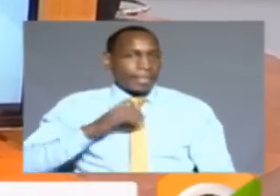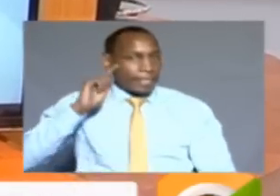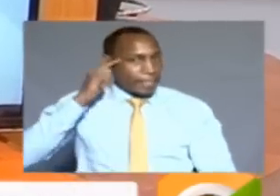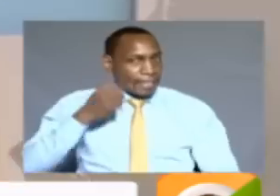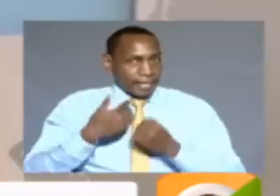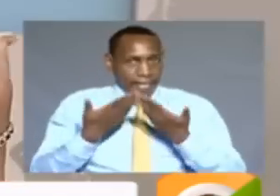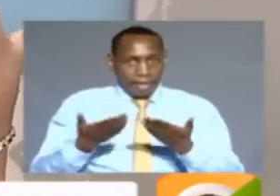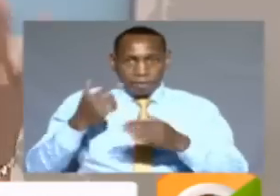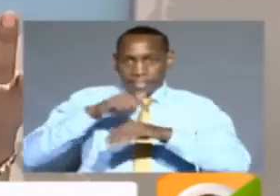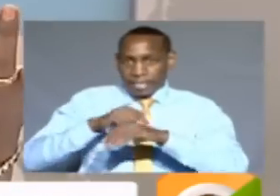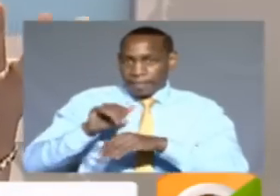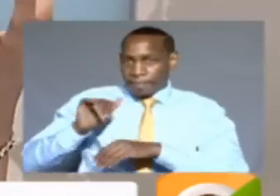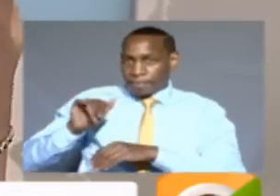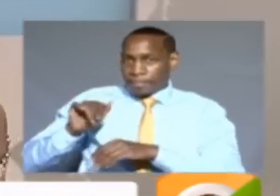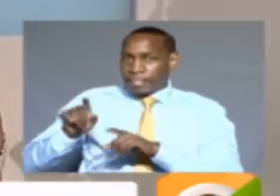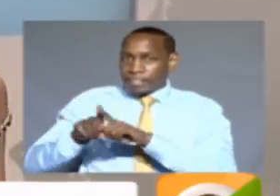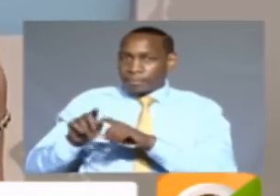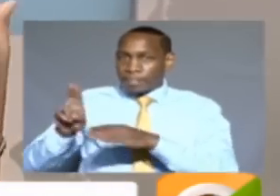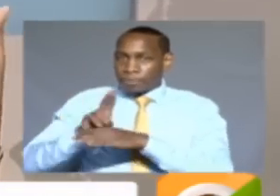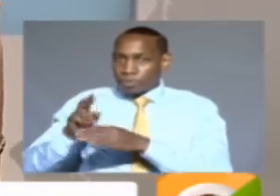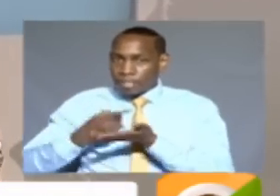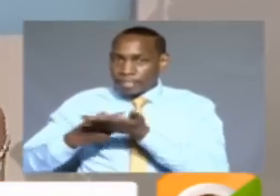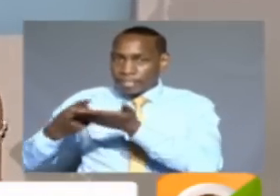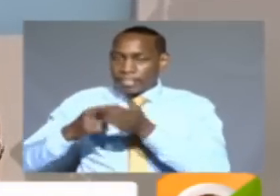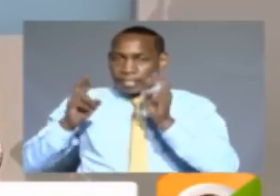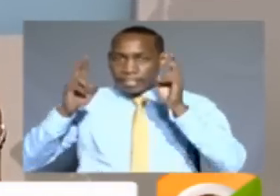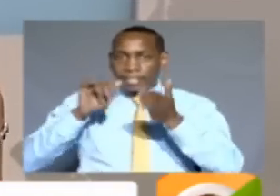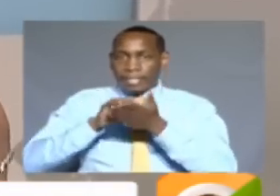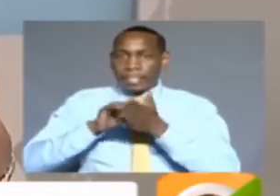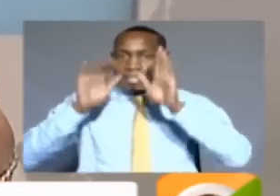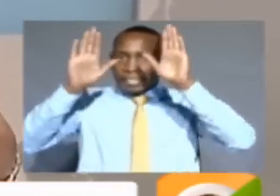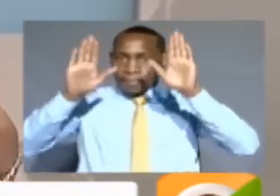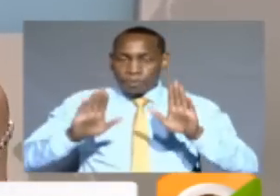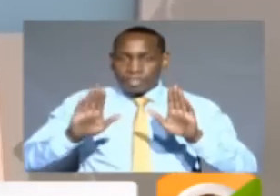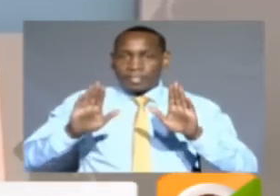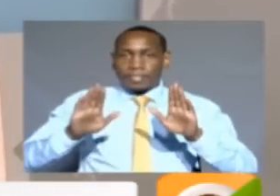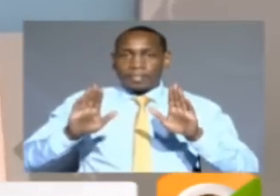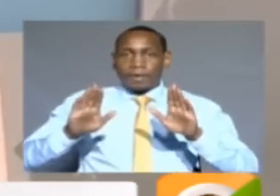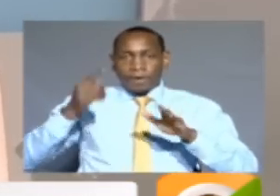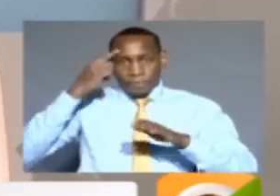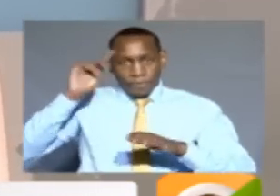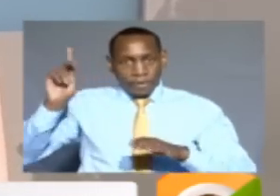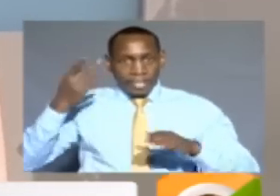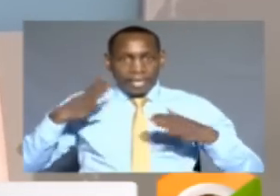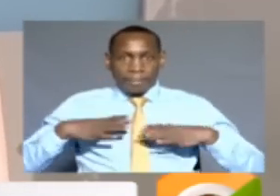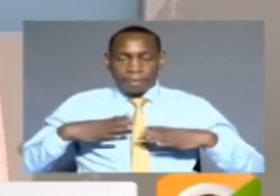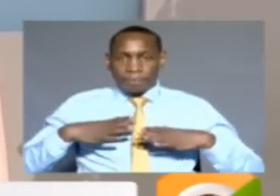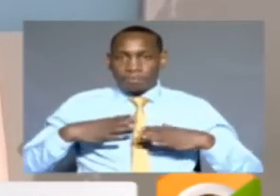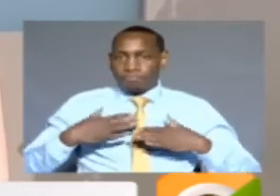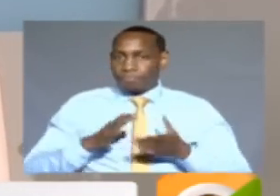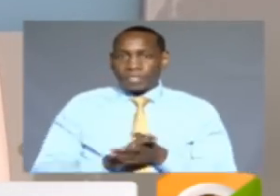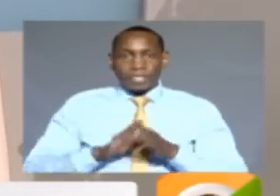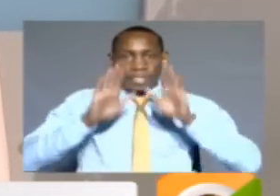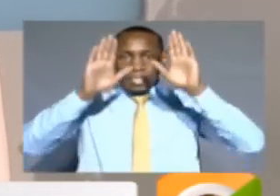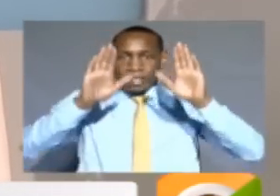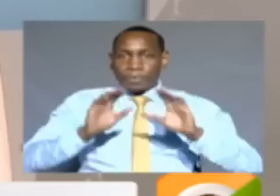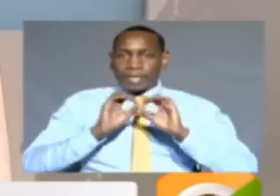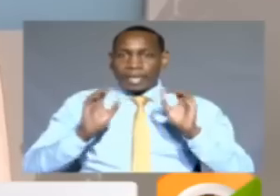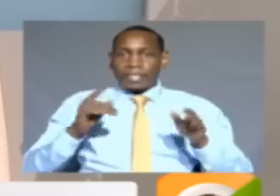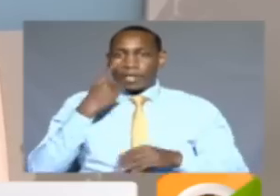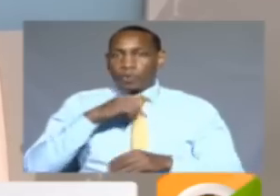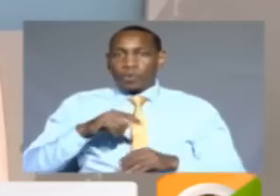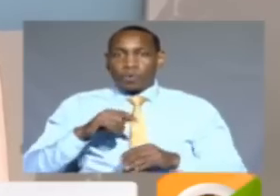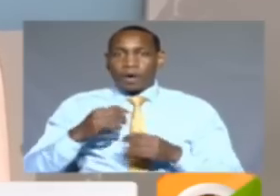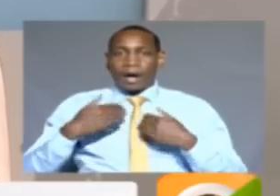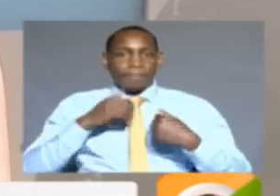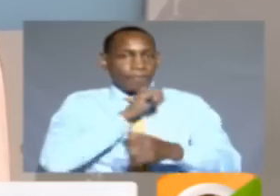how that time could have been spent in otherwise discussing issues that are more important to the Kenya. I think personally for me it doesn't matter who is more superior to the other, so